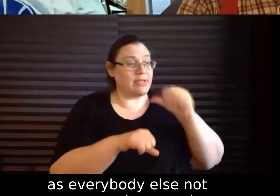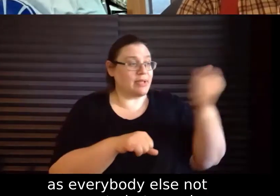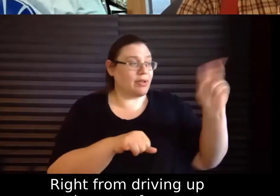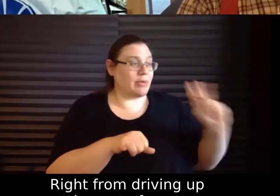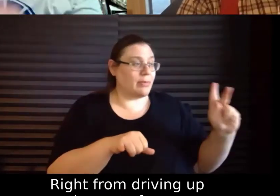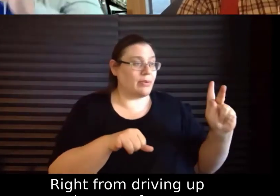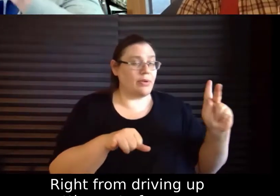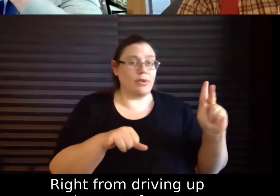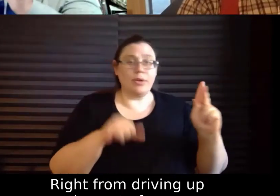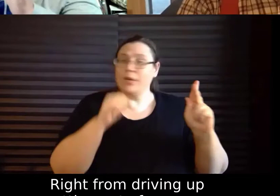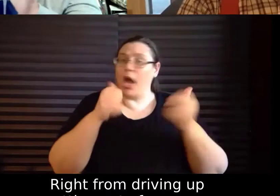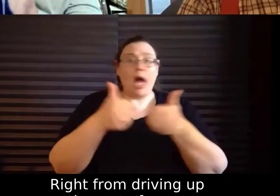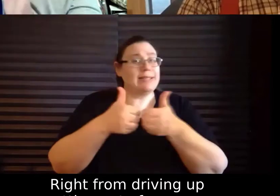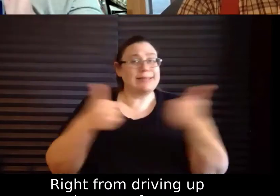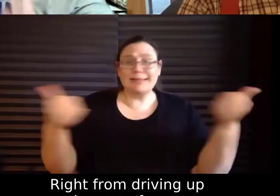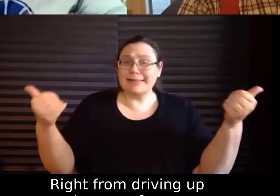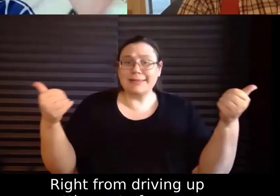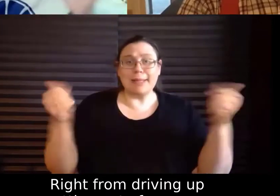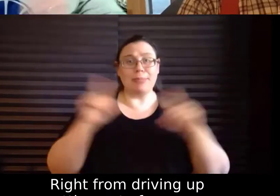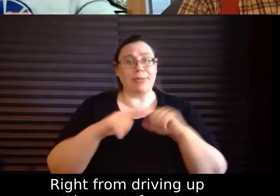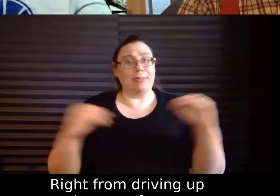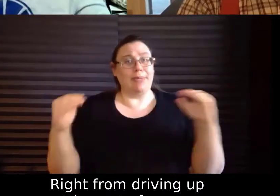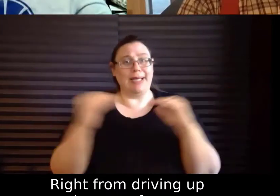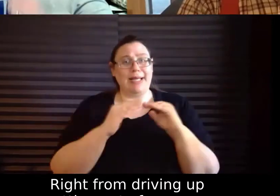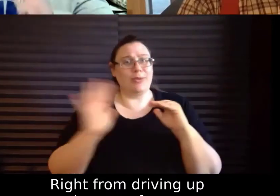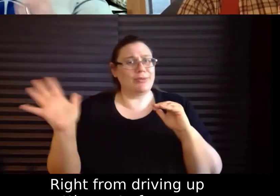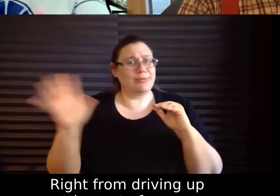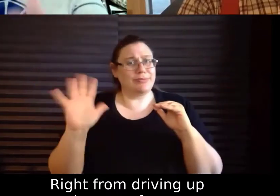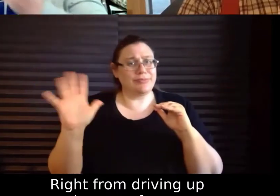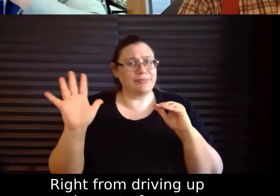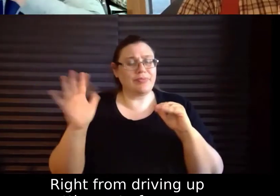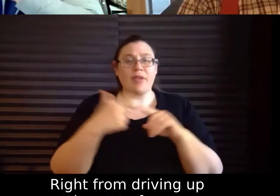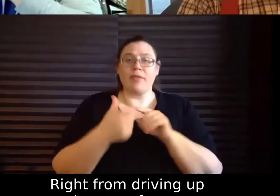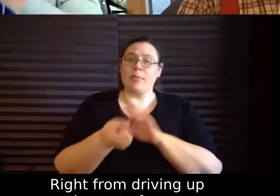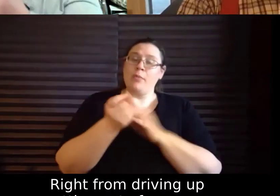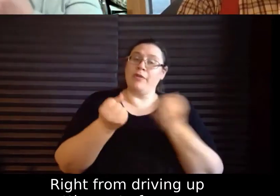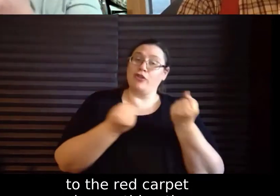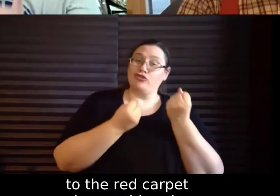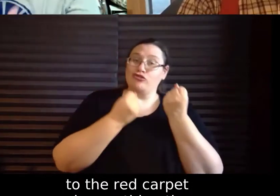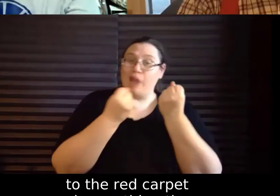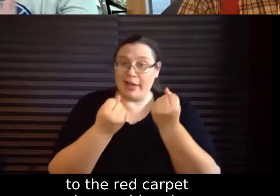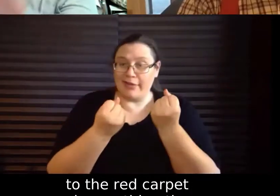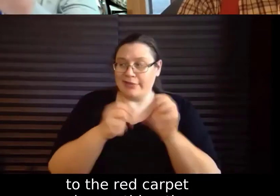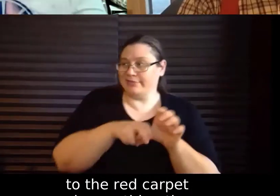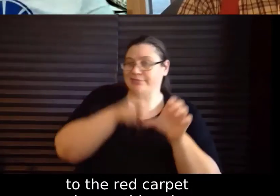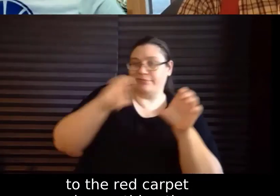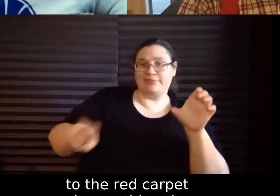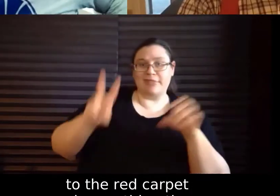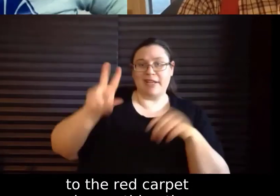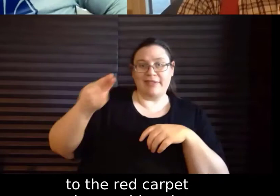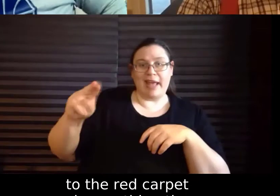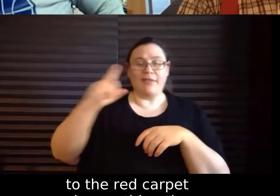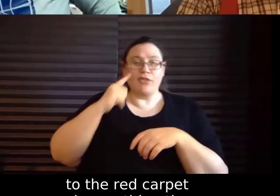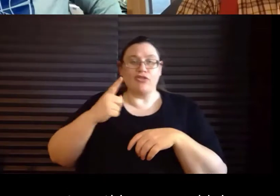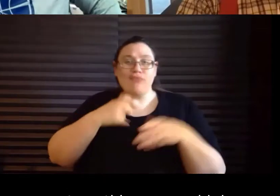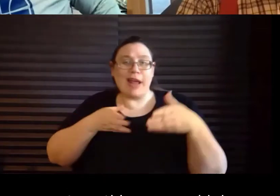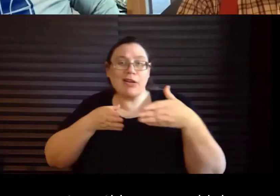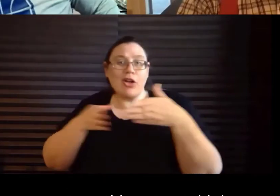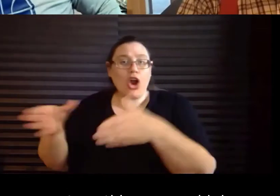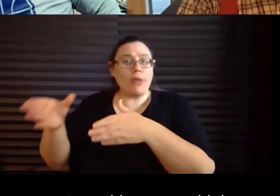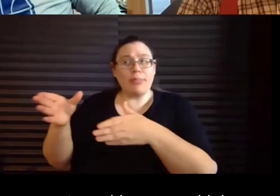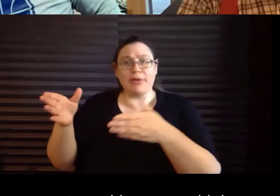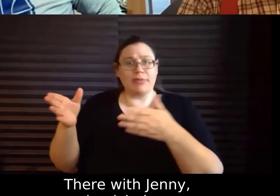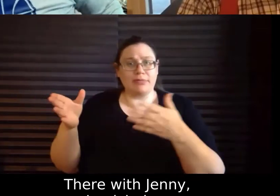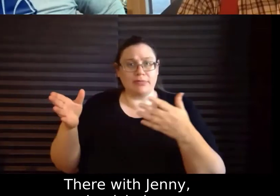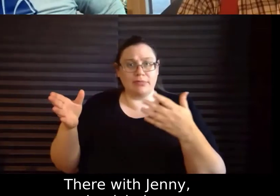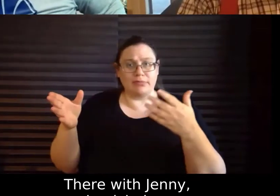equal. And right from driving up, getting out of our vans to the red carpet and everything, there wasn't anything